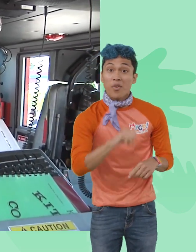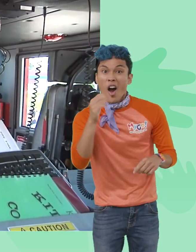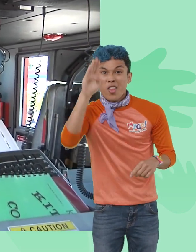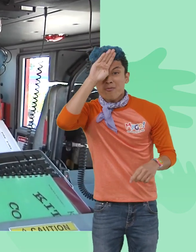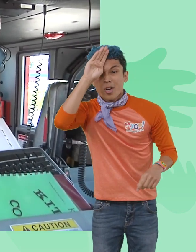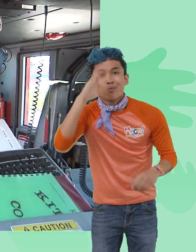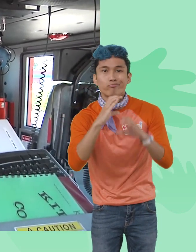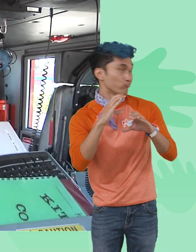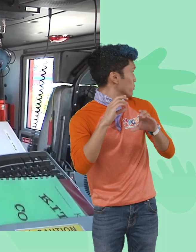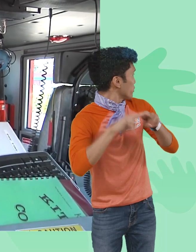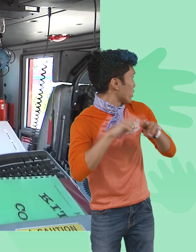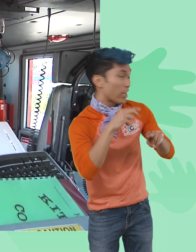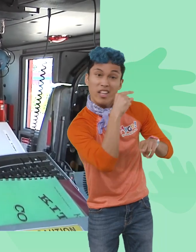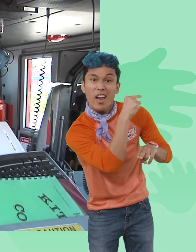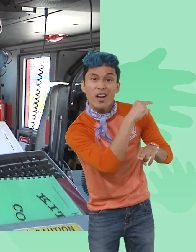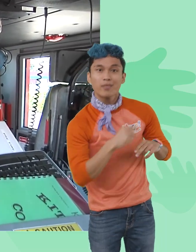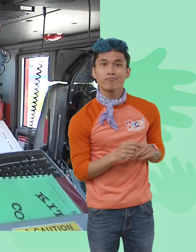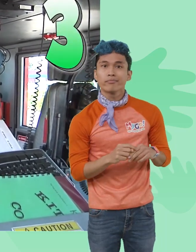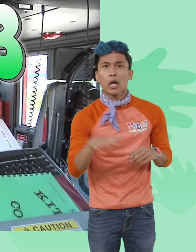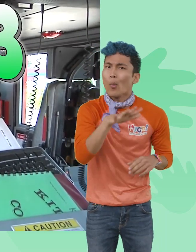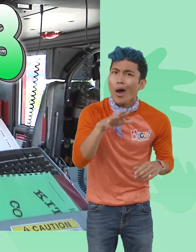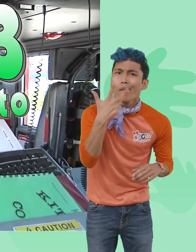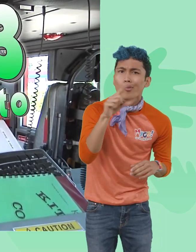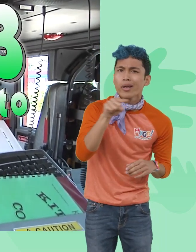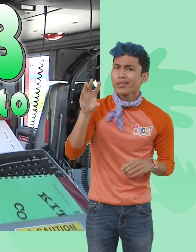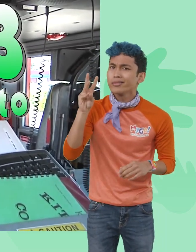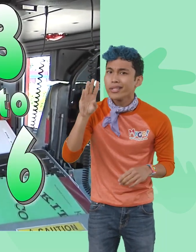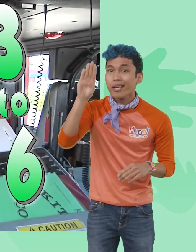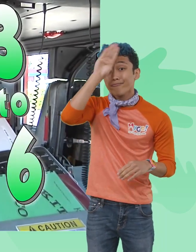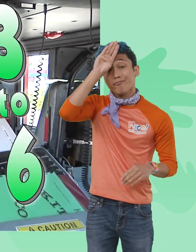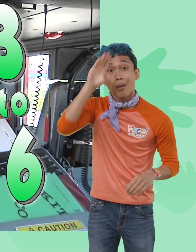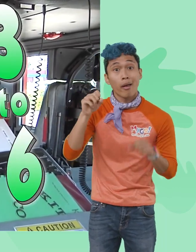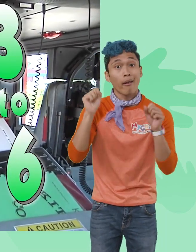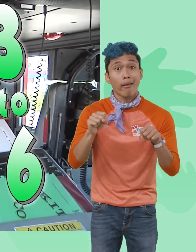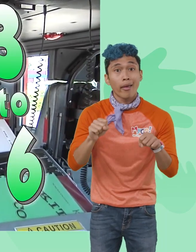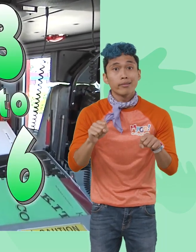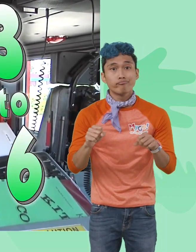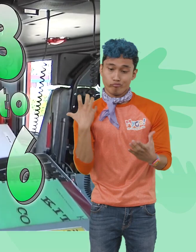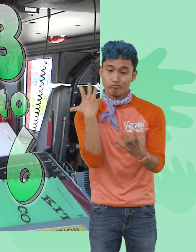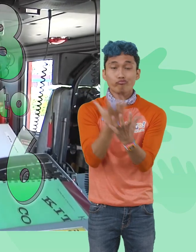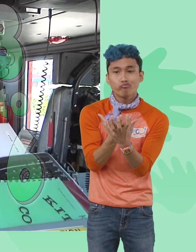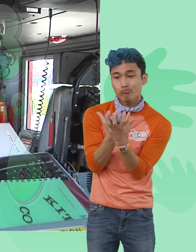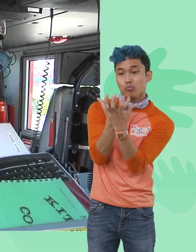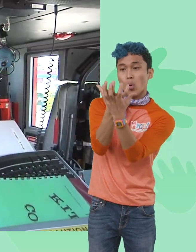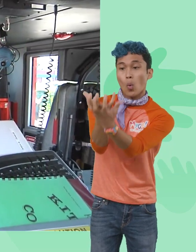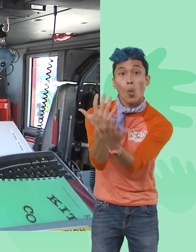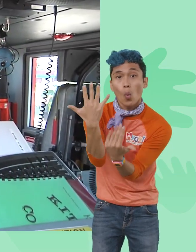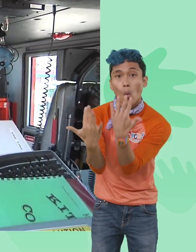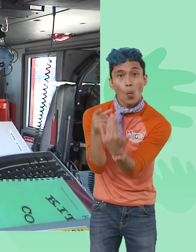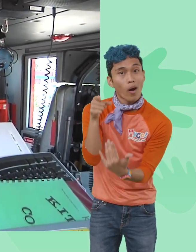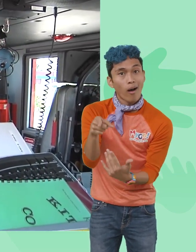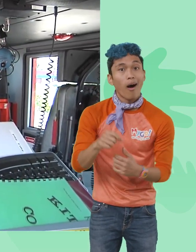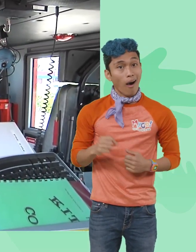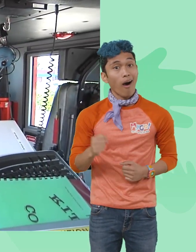fire workers sit. And there's anywhere from 3 to 6 firemen in the fire truck going to the